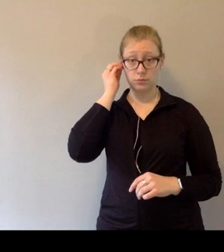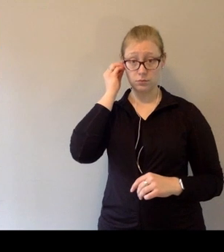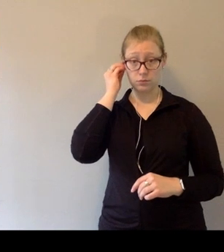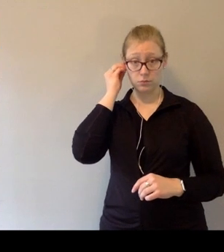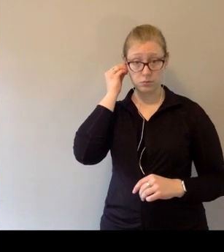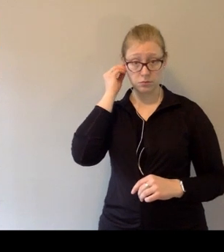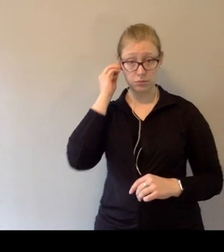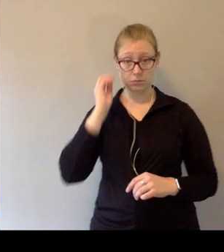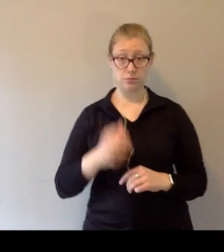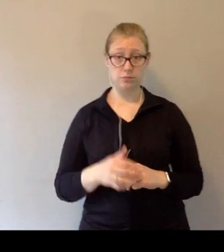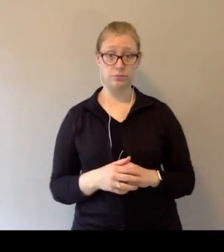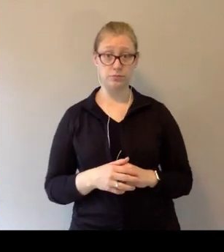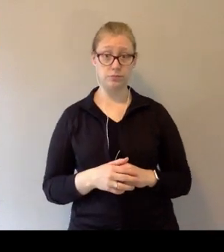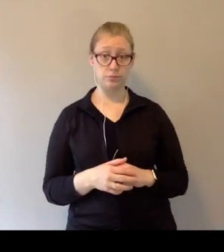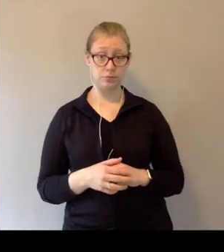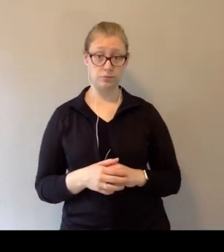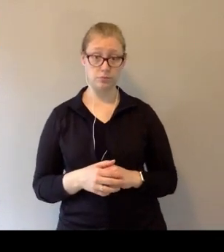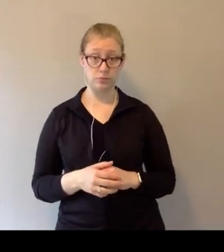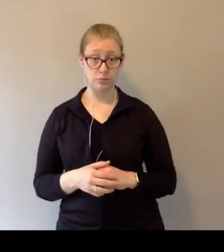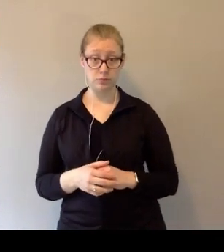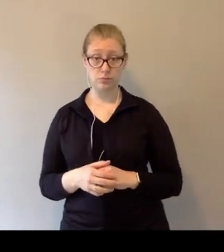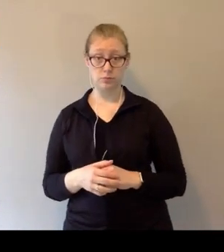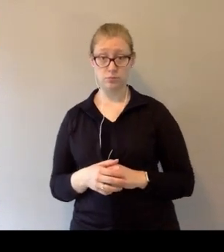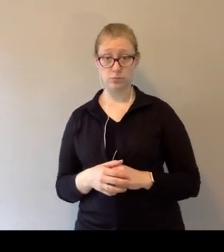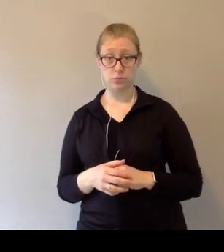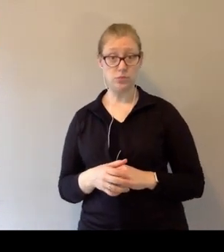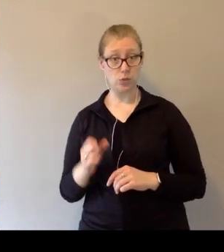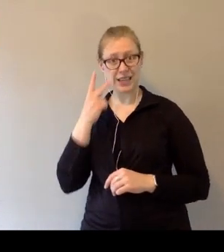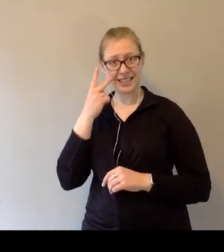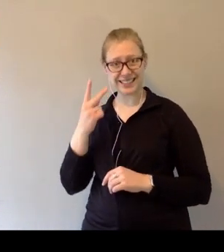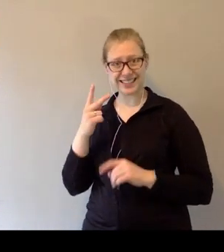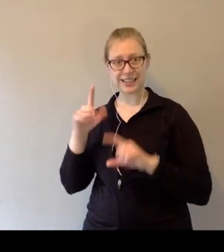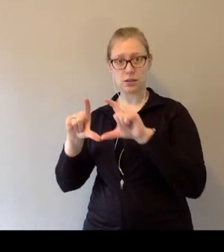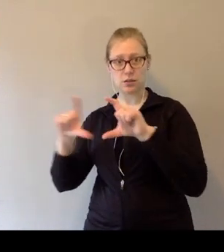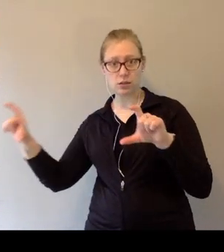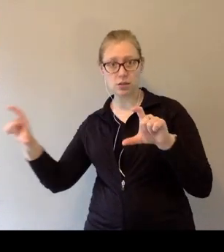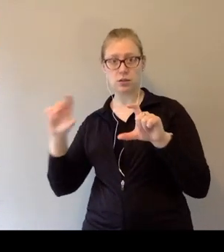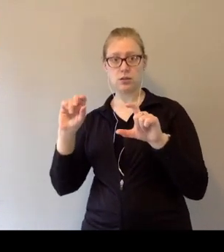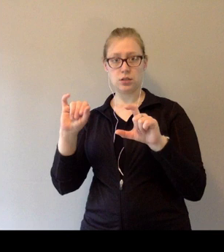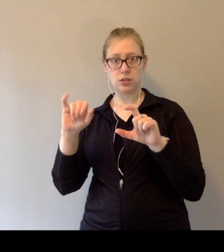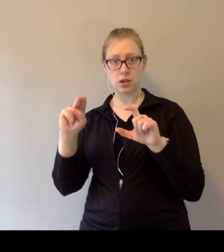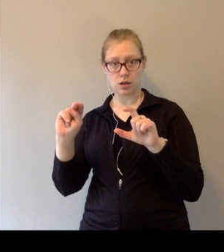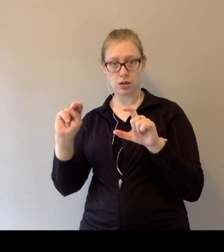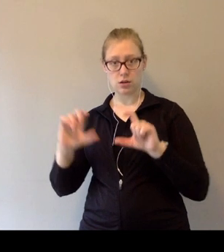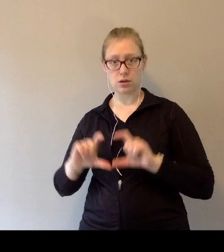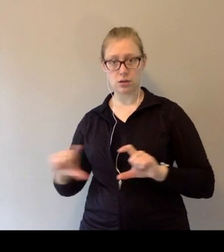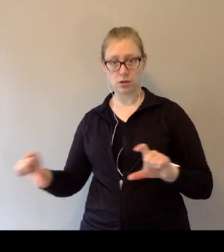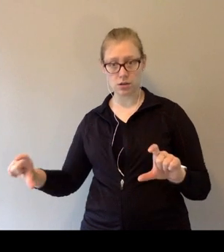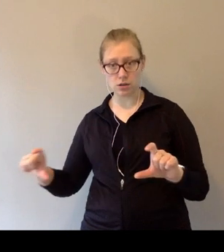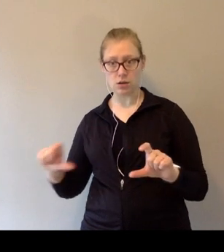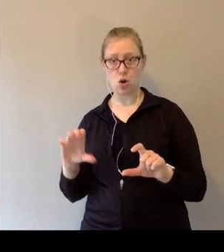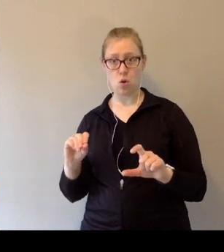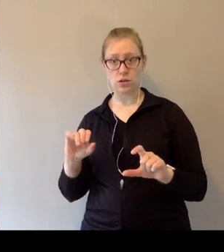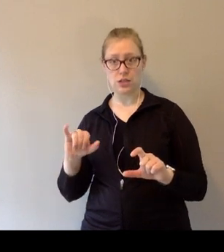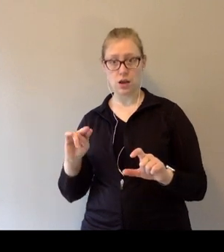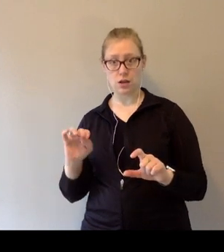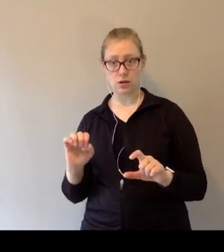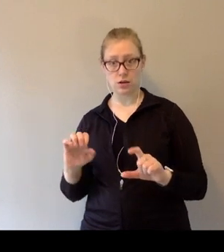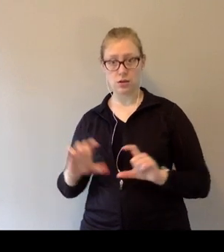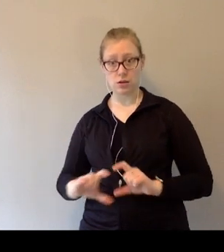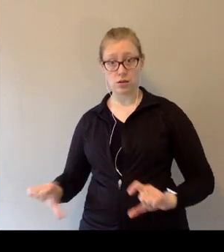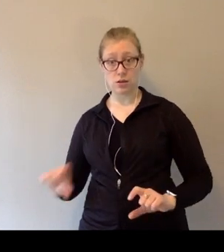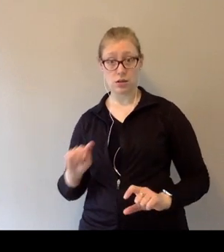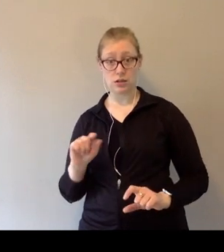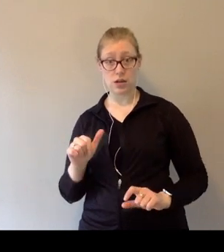10. The cosine of theta is square root of 2 divided by 10. And the tangent of theta is 7. So I'm going to expect